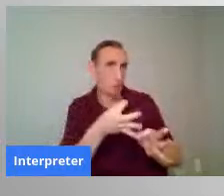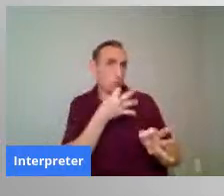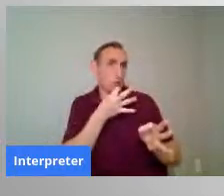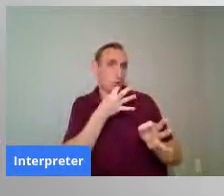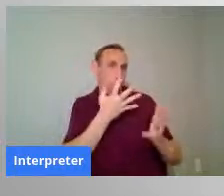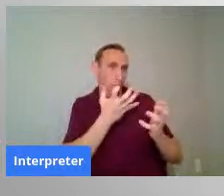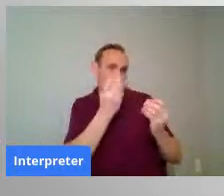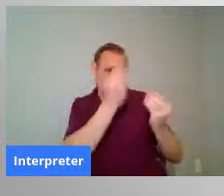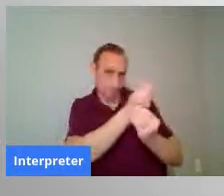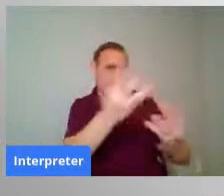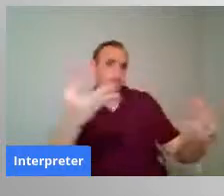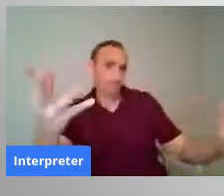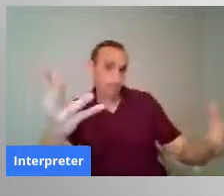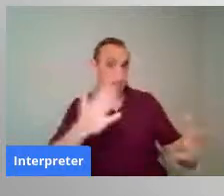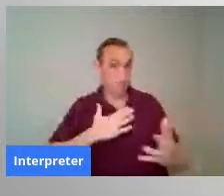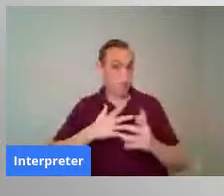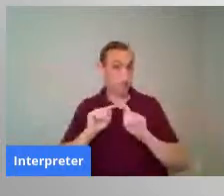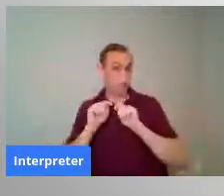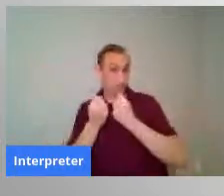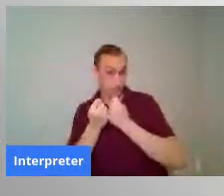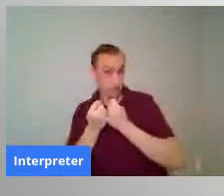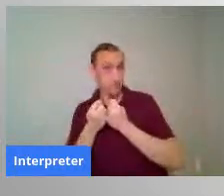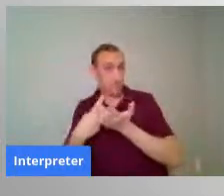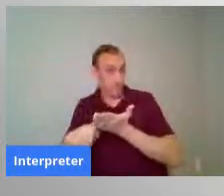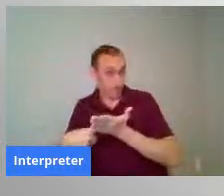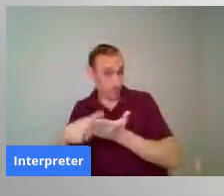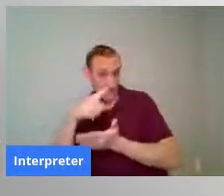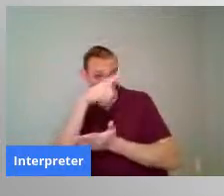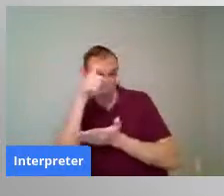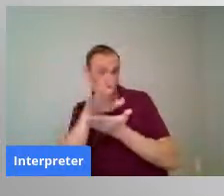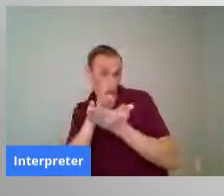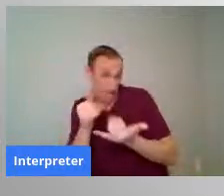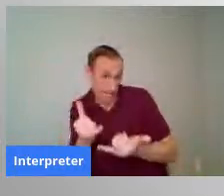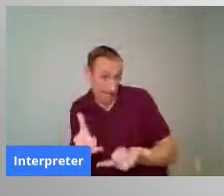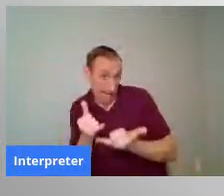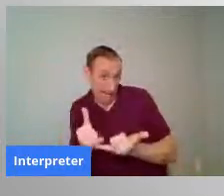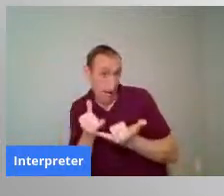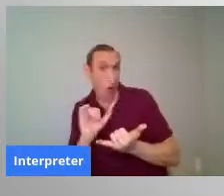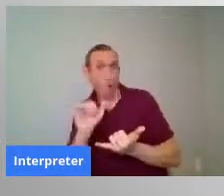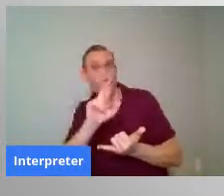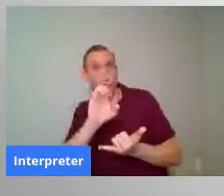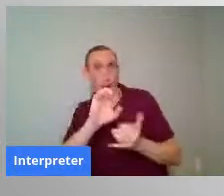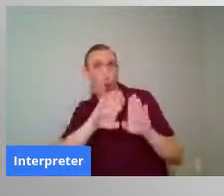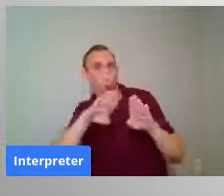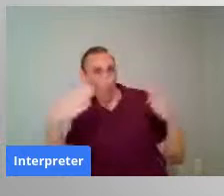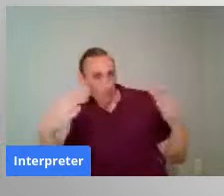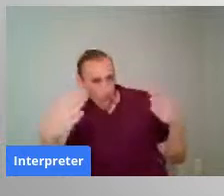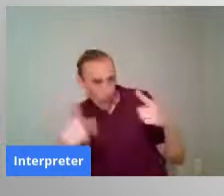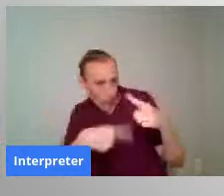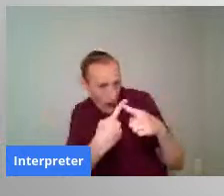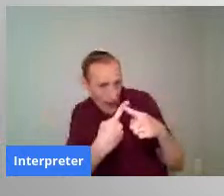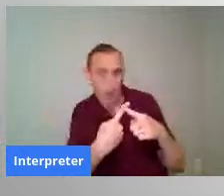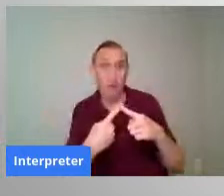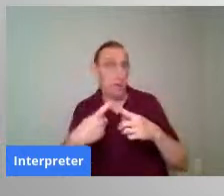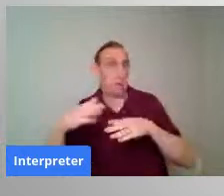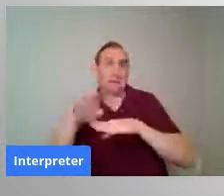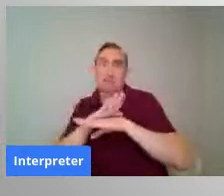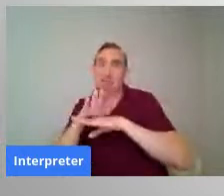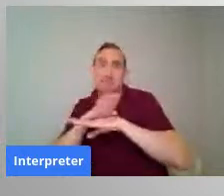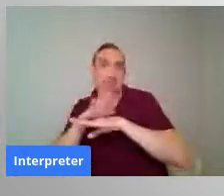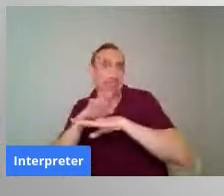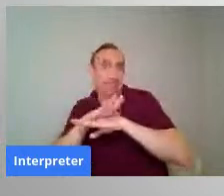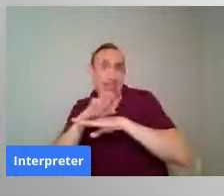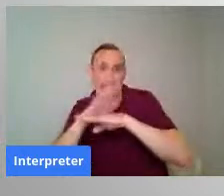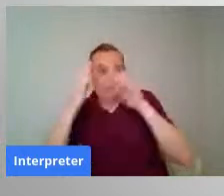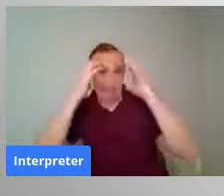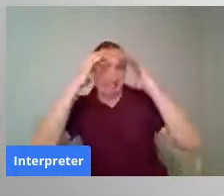My team is working on summer school. We're also working on reopening. We're also working on a lot of different things. So